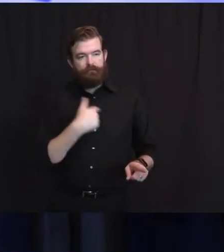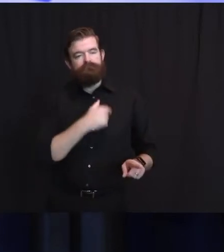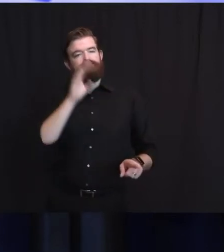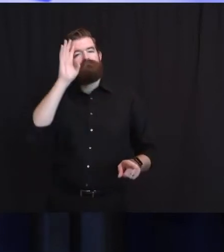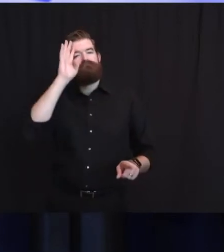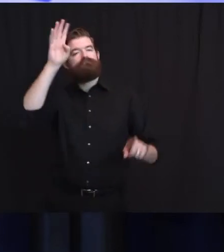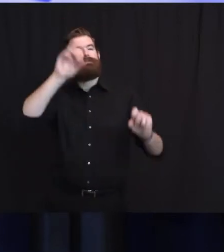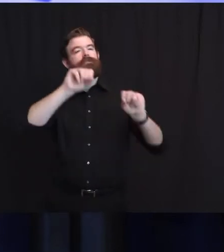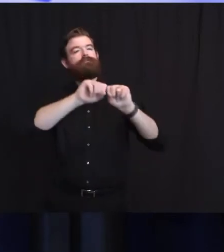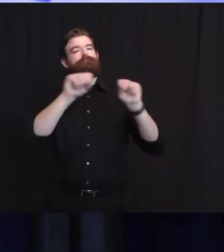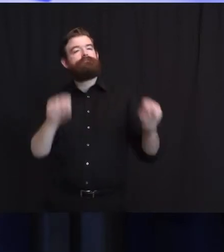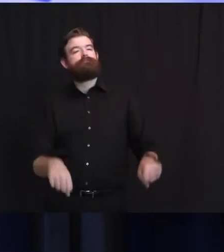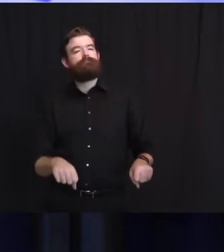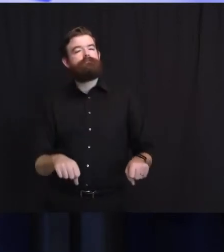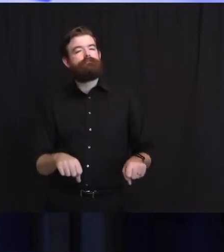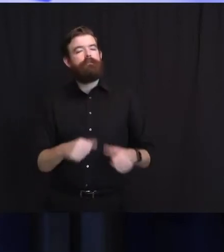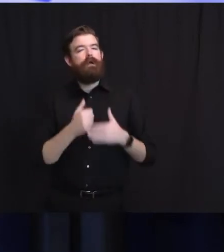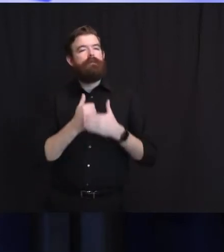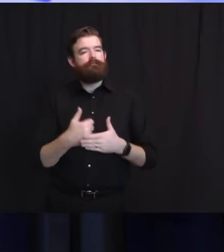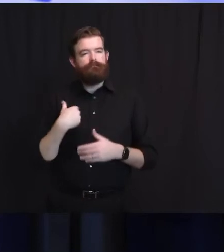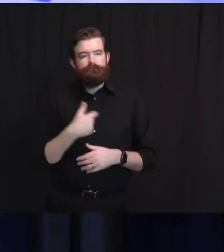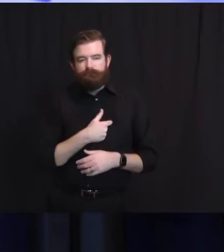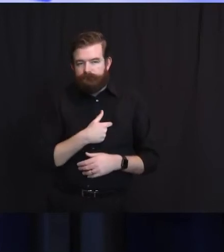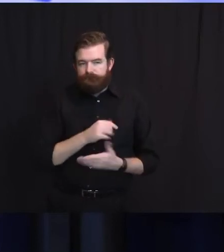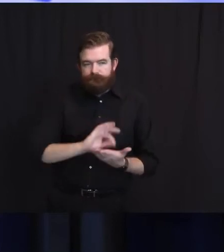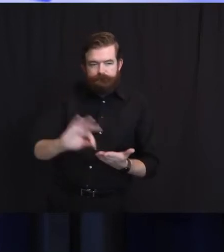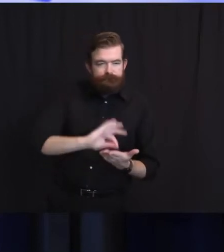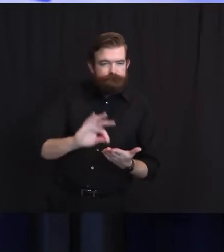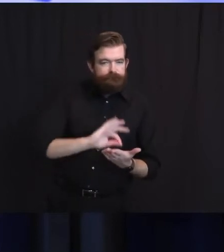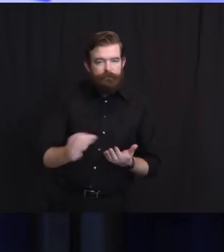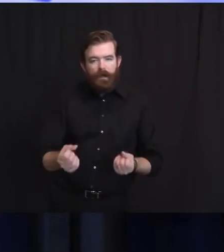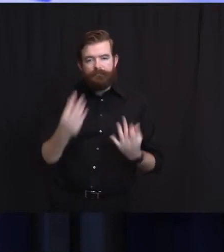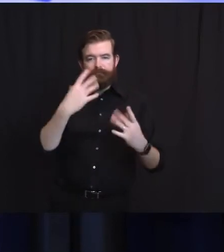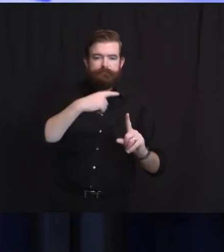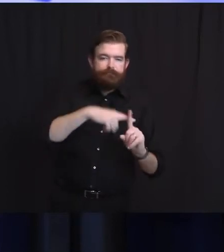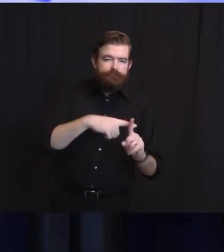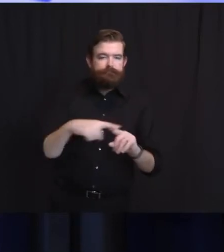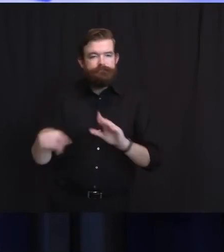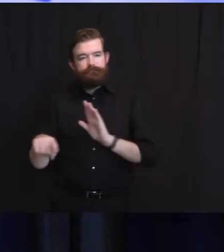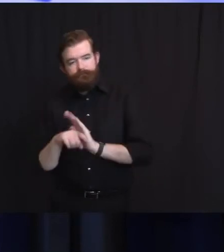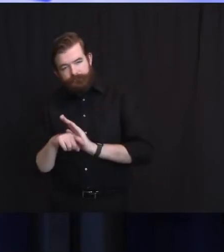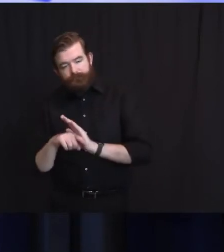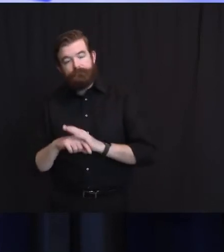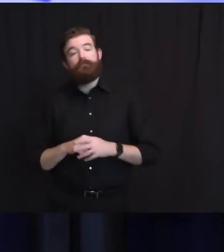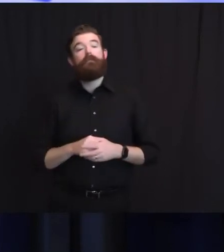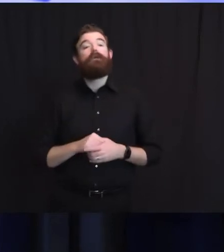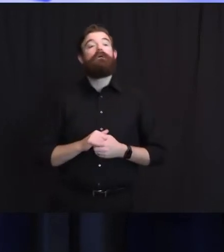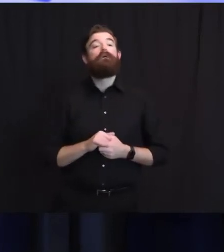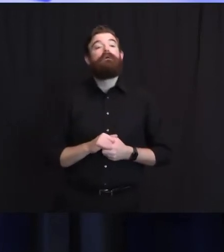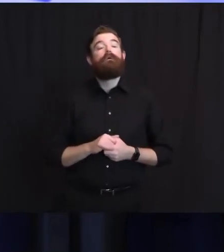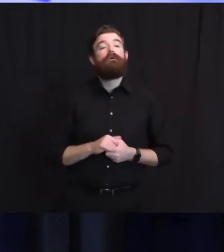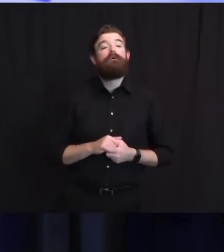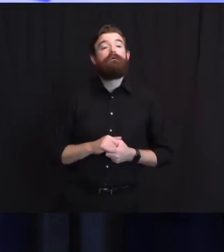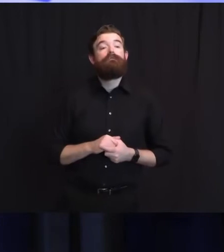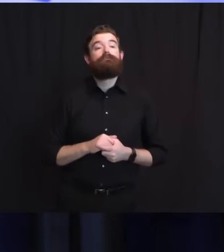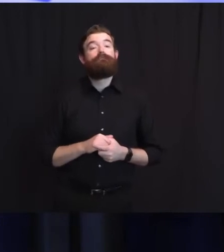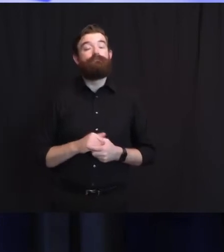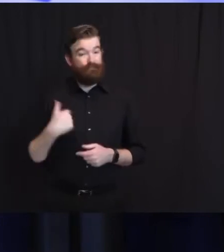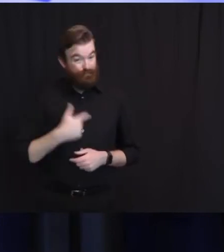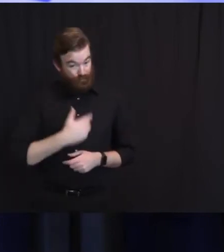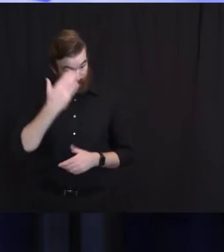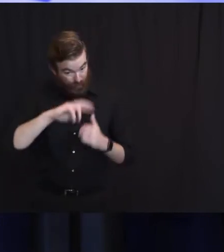But we will never see all of them. I don't believe we'll ever get a handle on all of them. But I think you're hearing the back. Tina, am I right